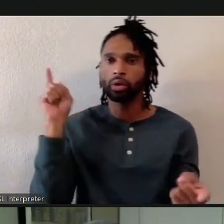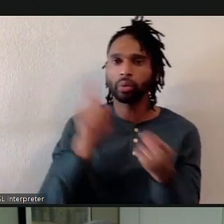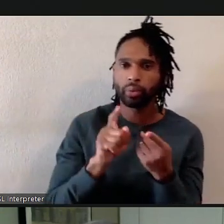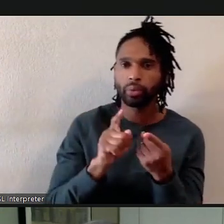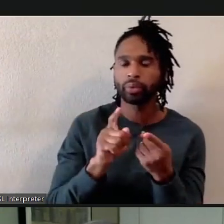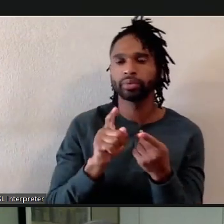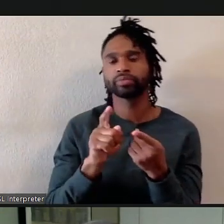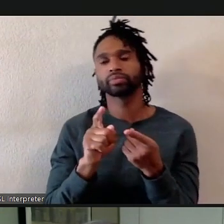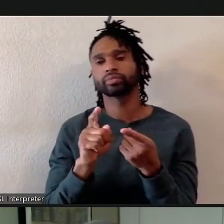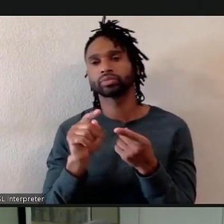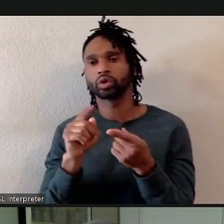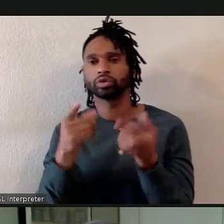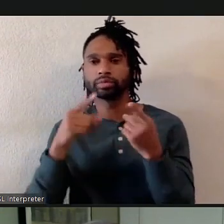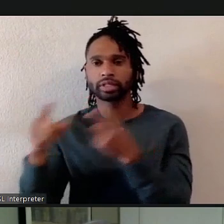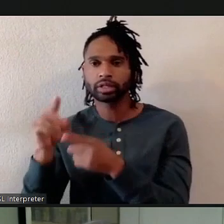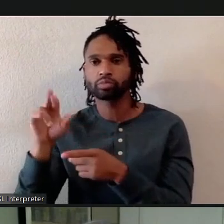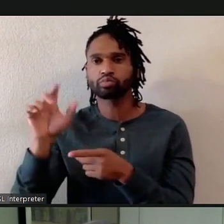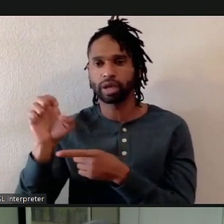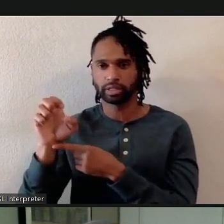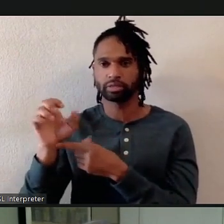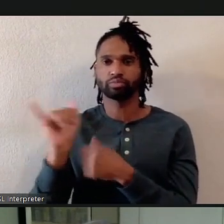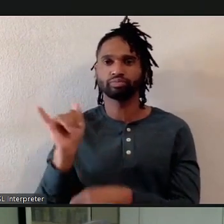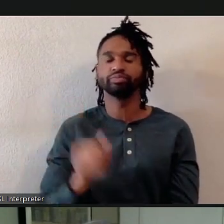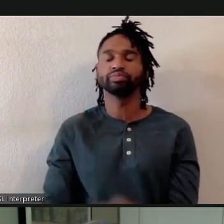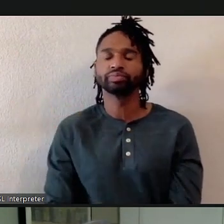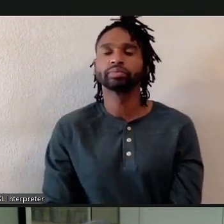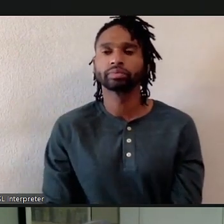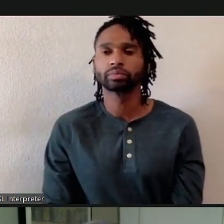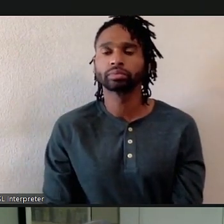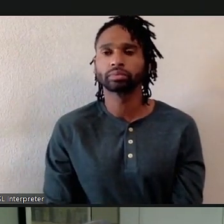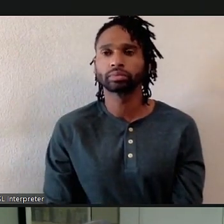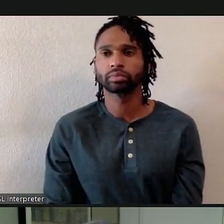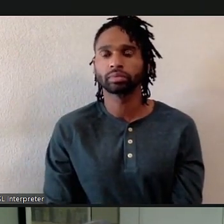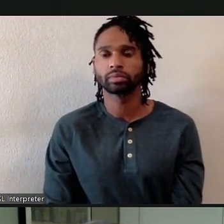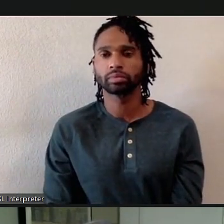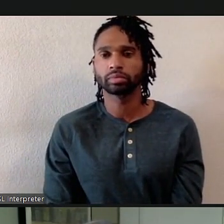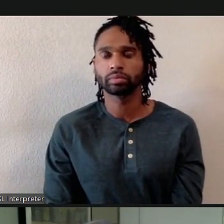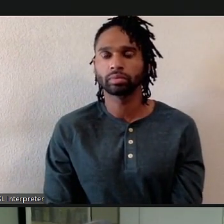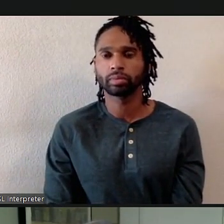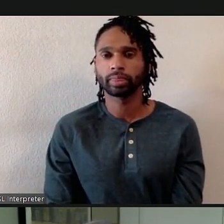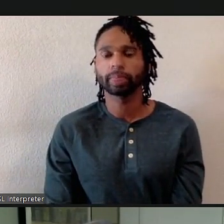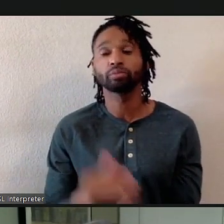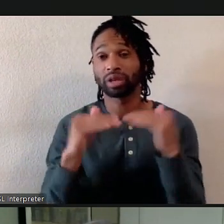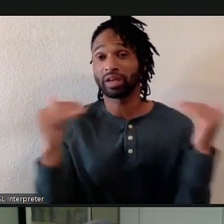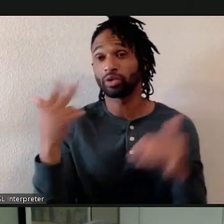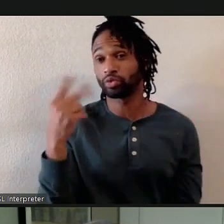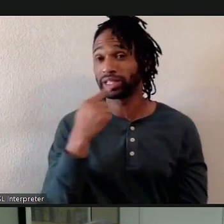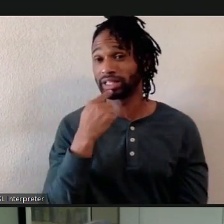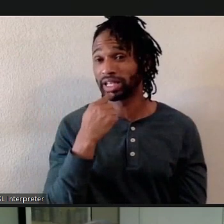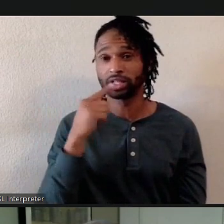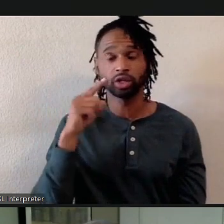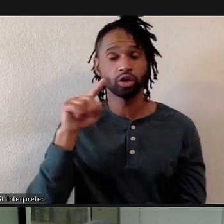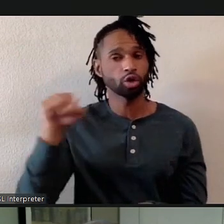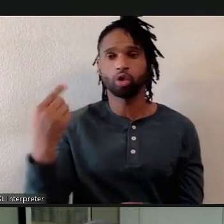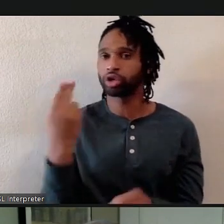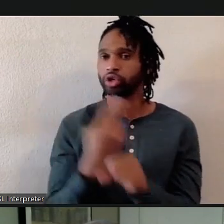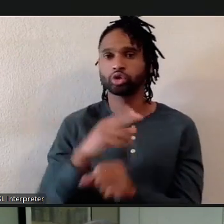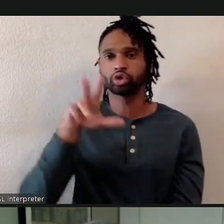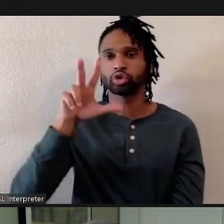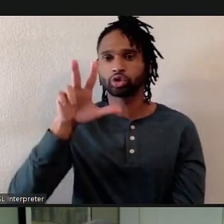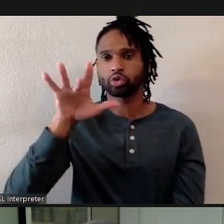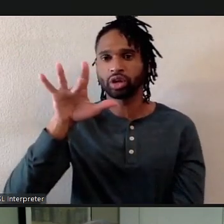reduce those incidence rates. And while being at a level 3 says that you can only use 25%